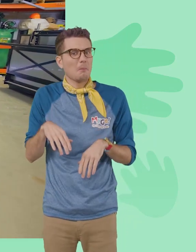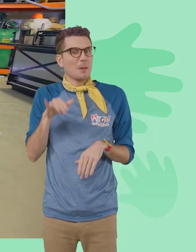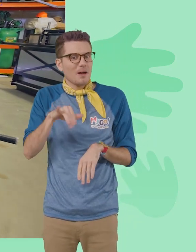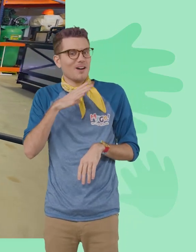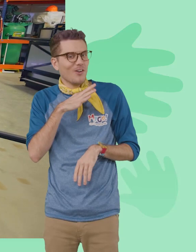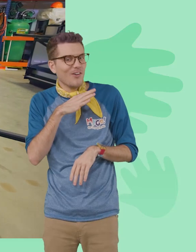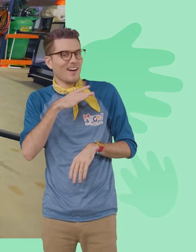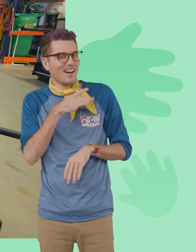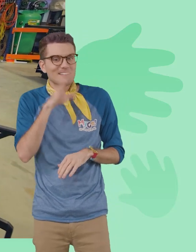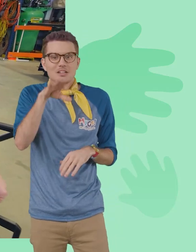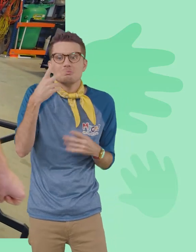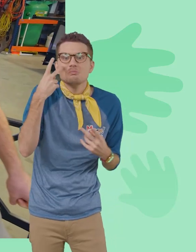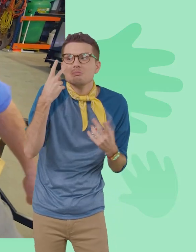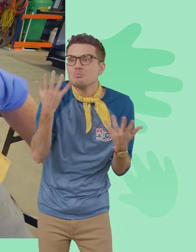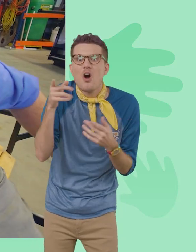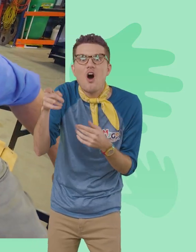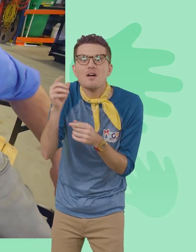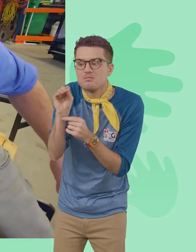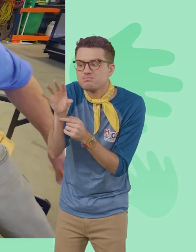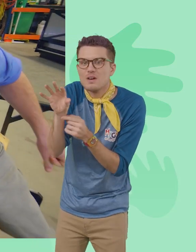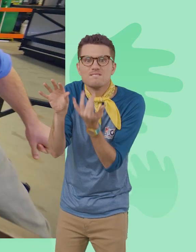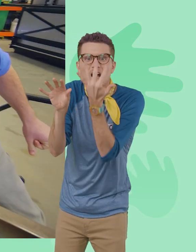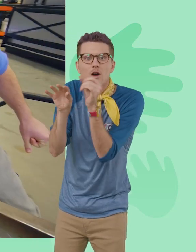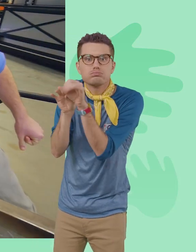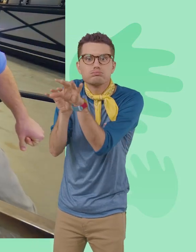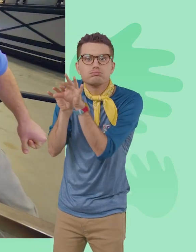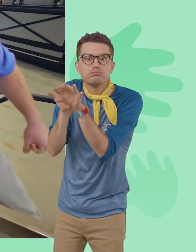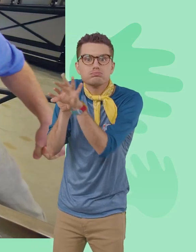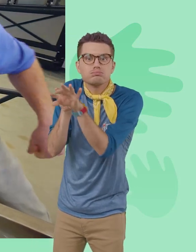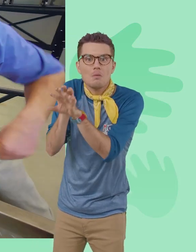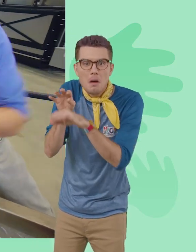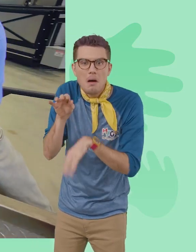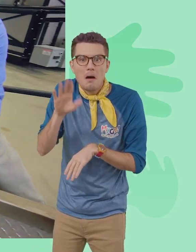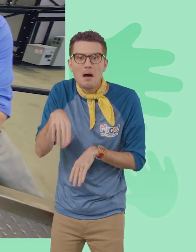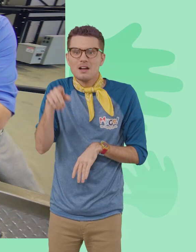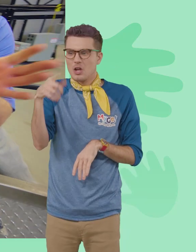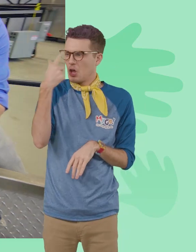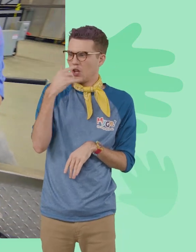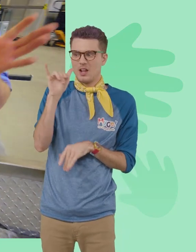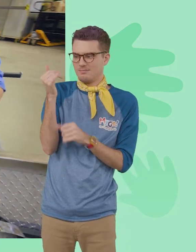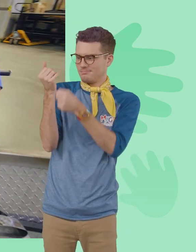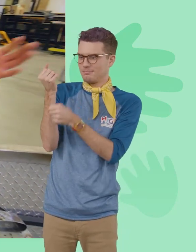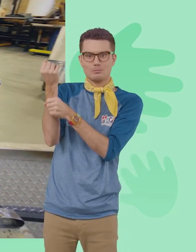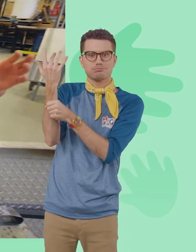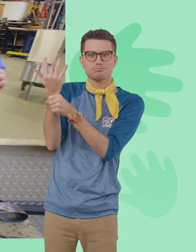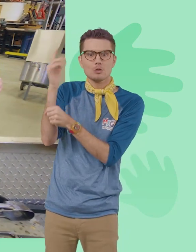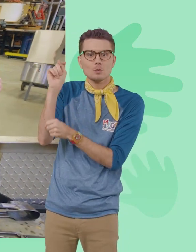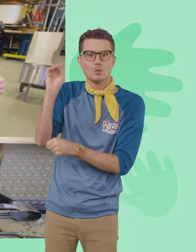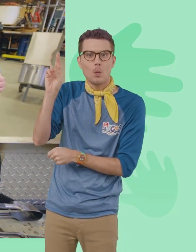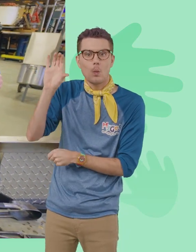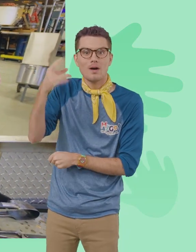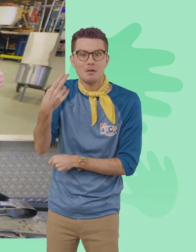And this is a fluffy, yeah, kind of like a torch. Yeah, it has some nice flame coming out.